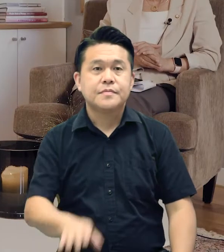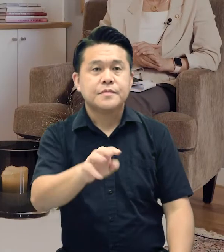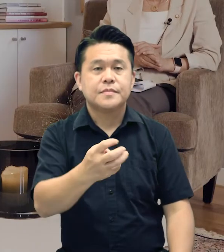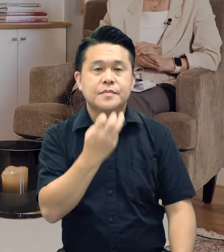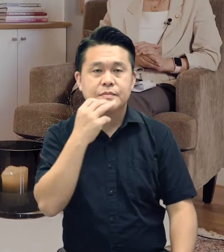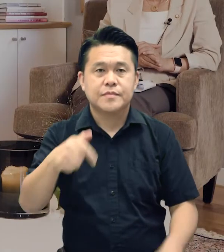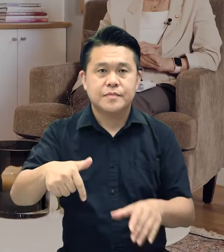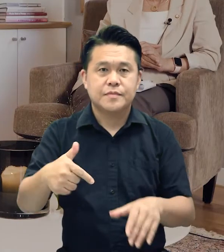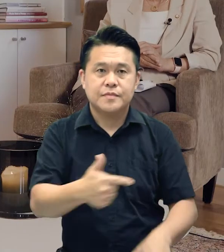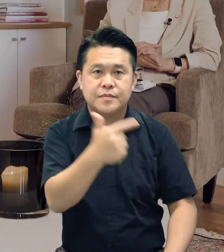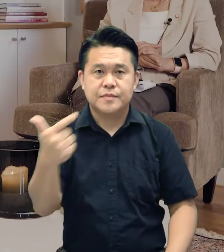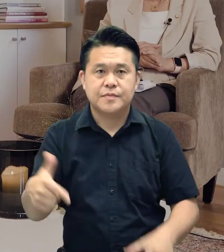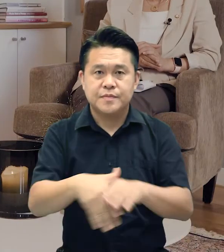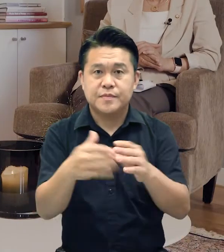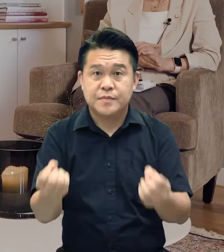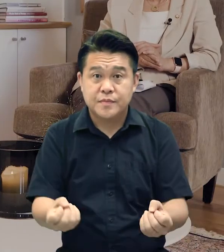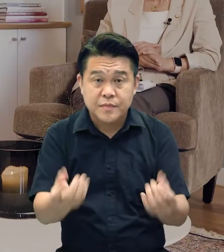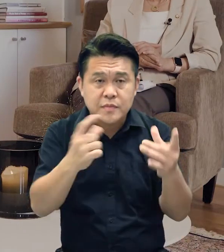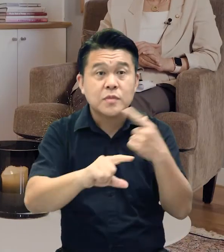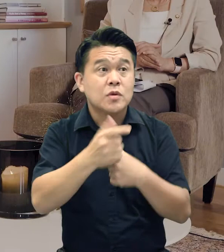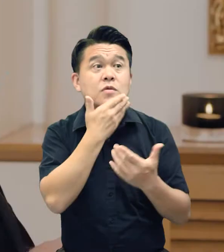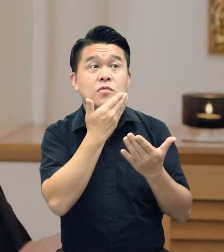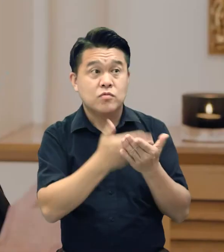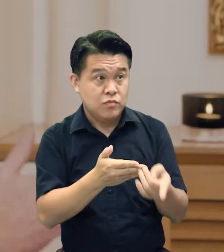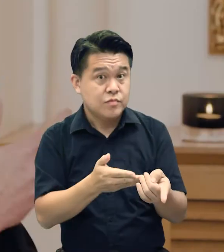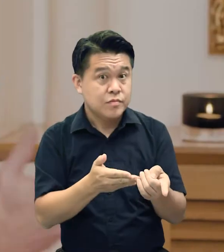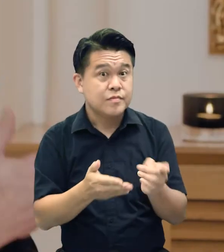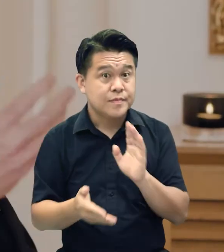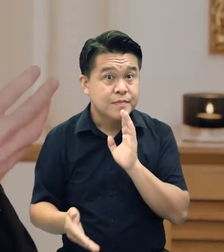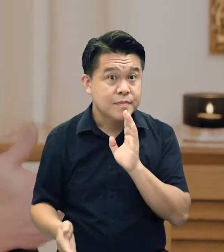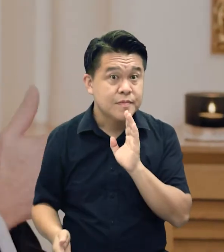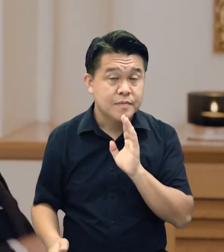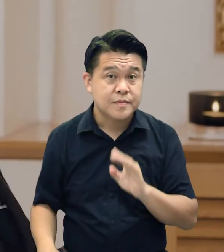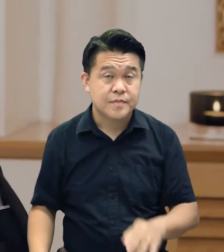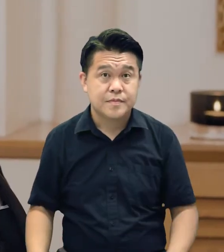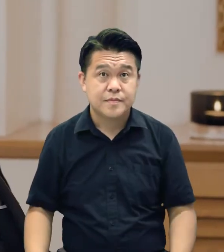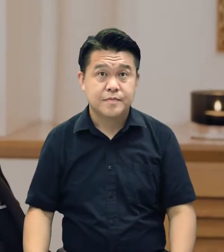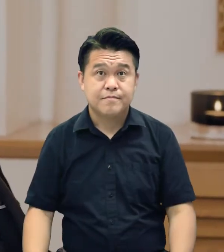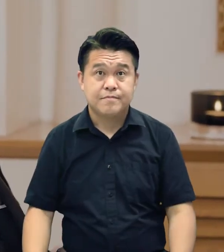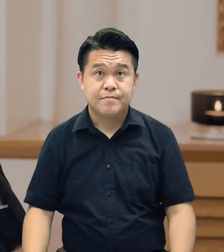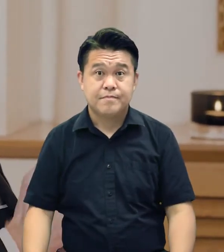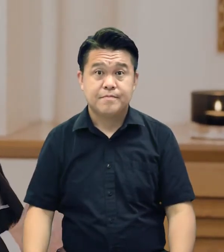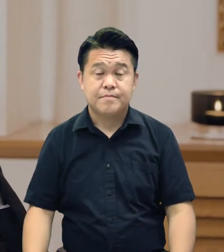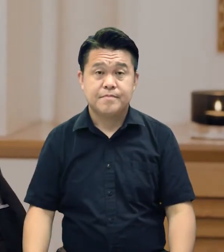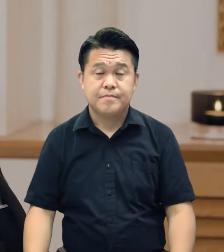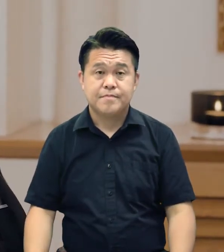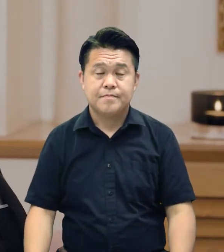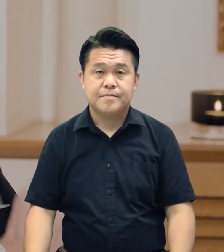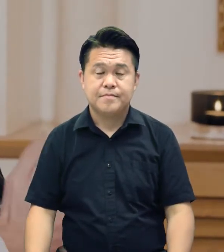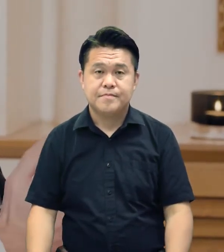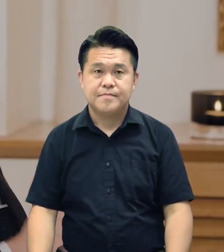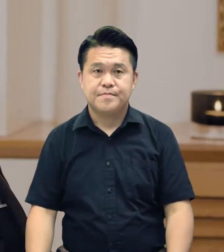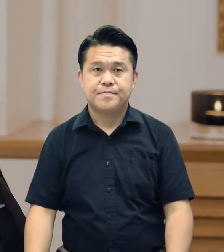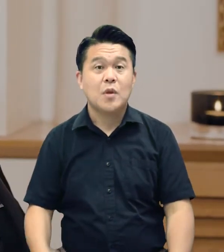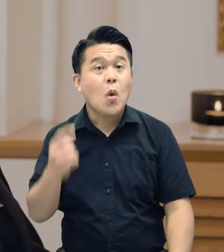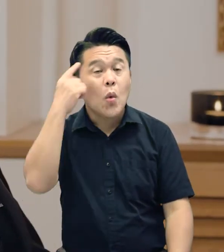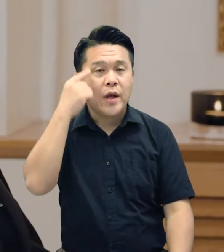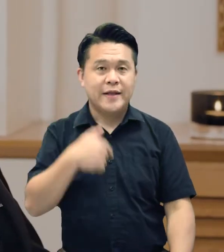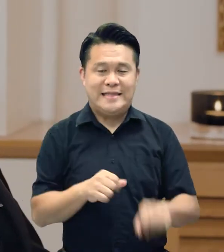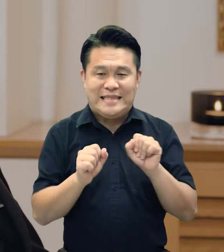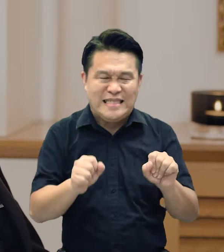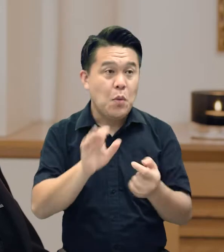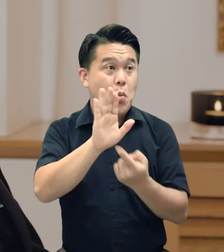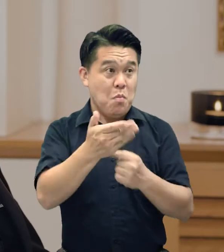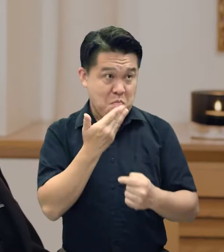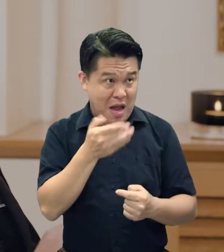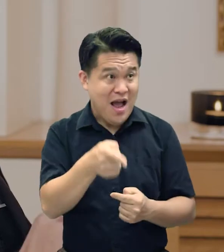think also why maybe then the Seoul Queer Culture Parade could play an important role in helping